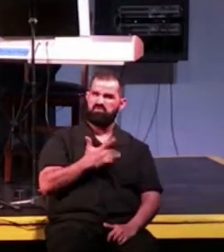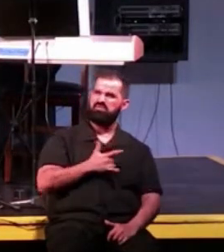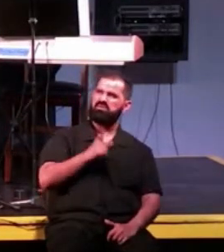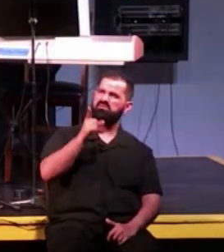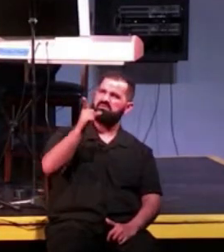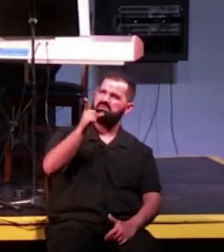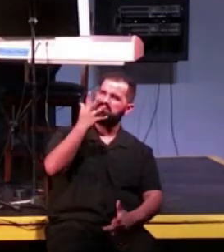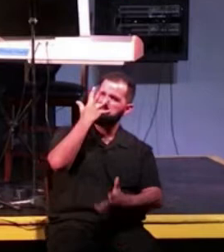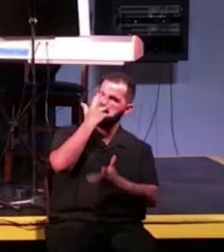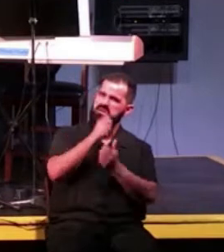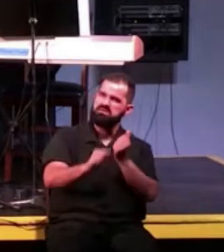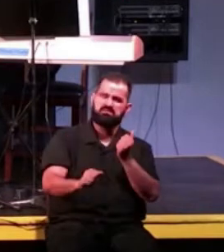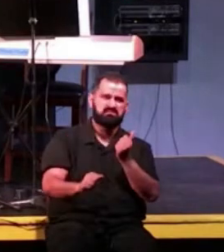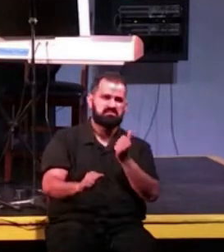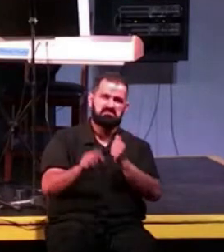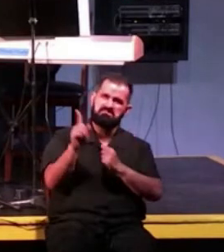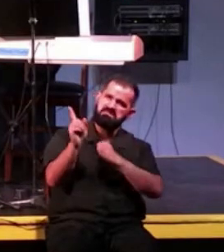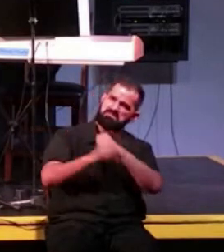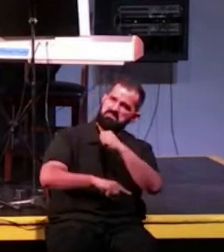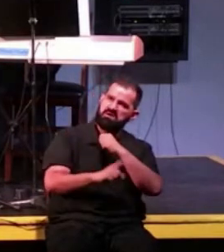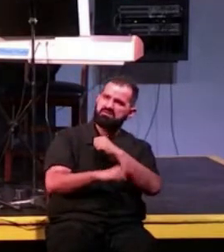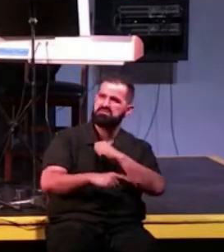is ruthless,